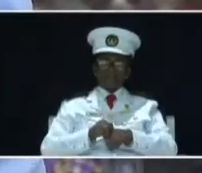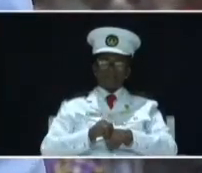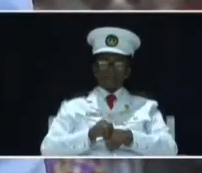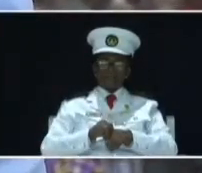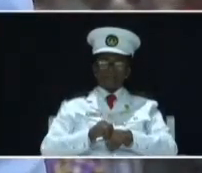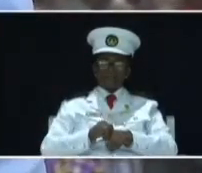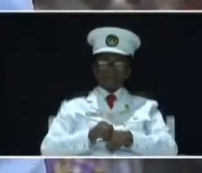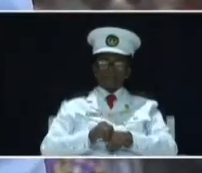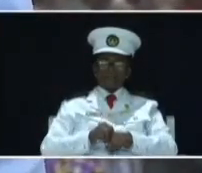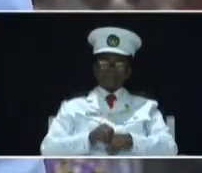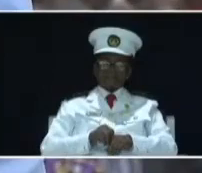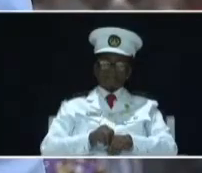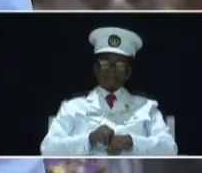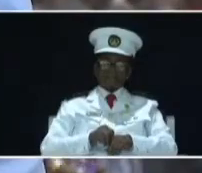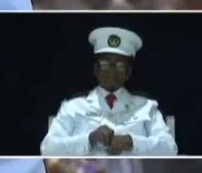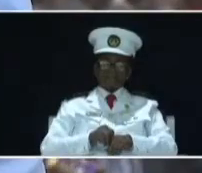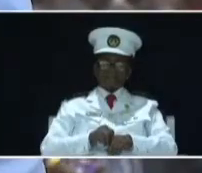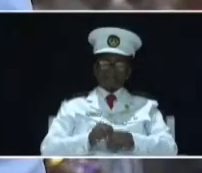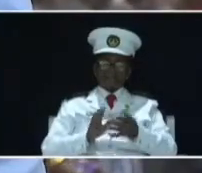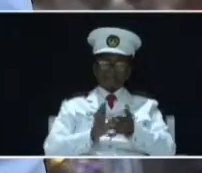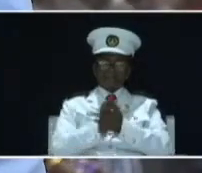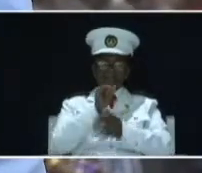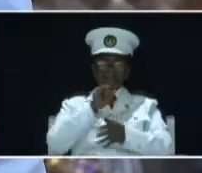And believe in God for you,